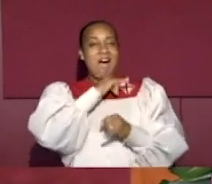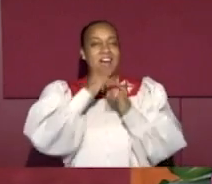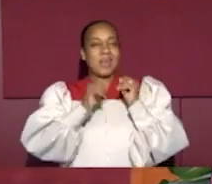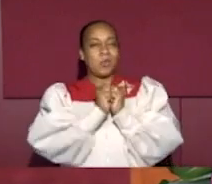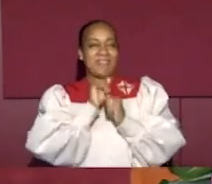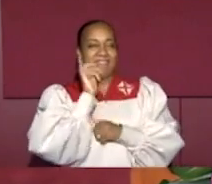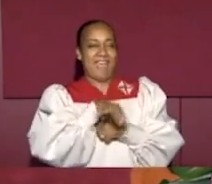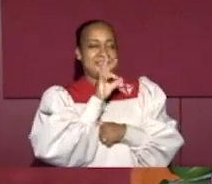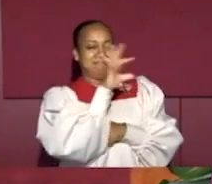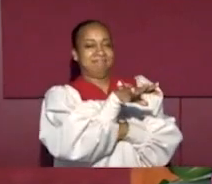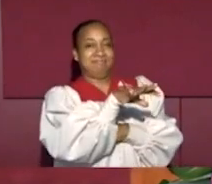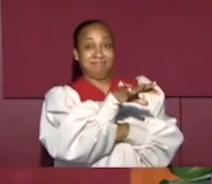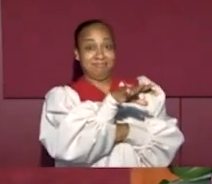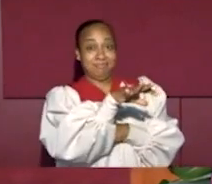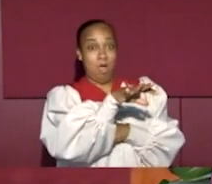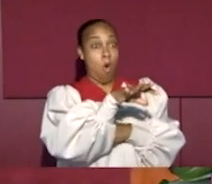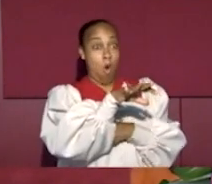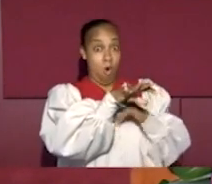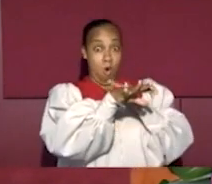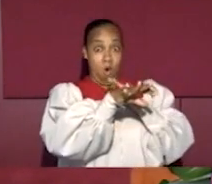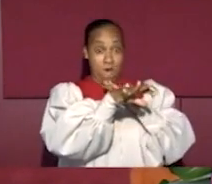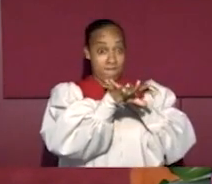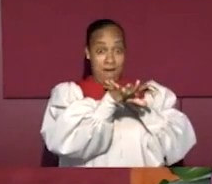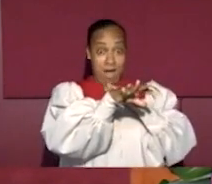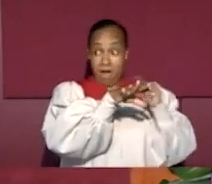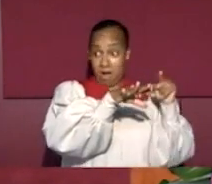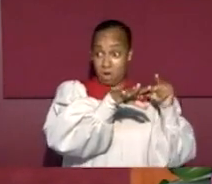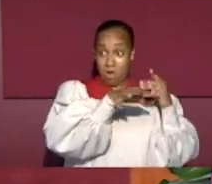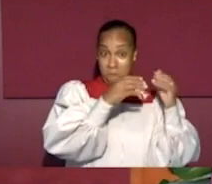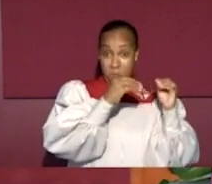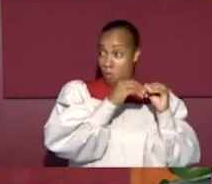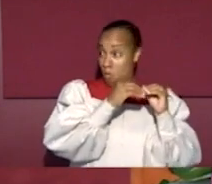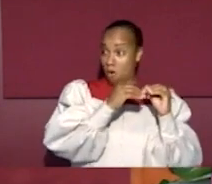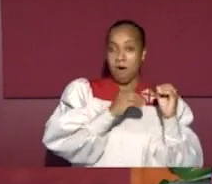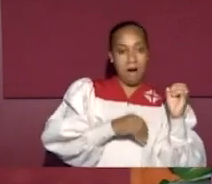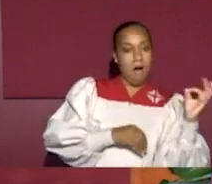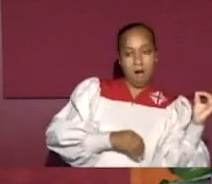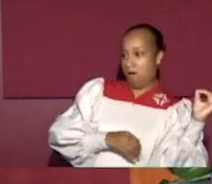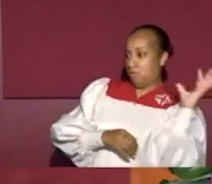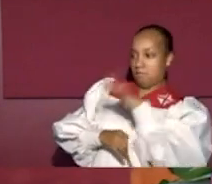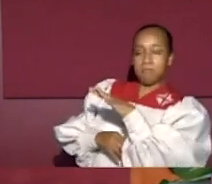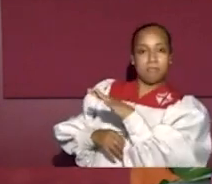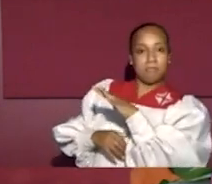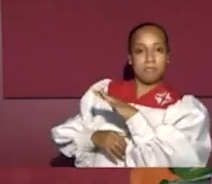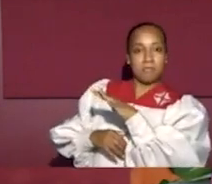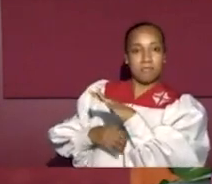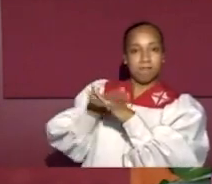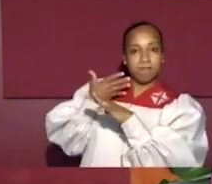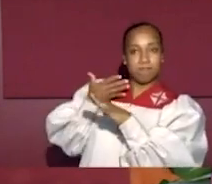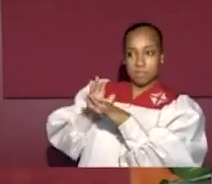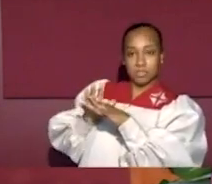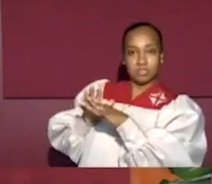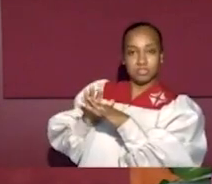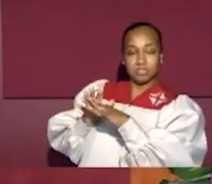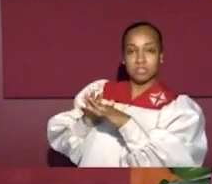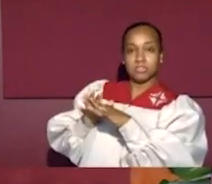this. Oh, you're going to end? You have a closing statement? Well, then I'm just going to end with this.